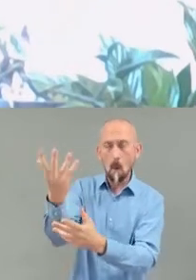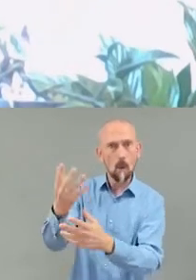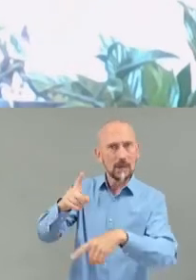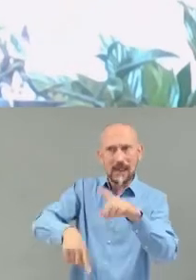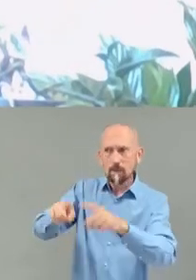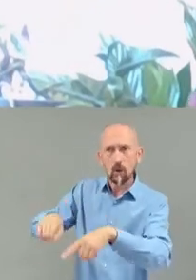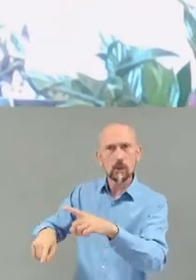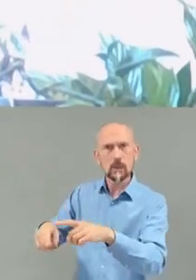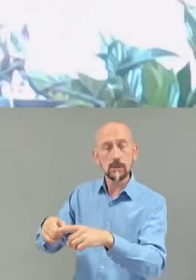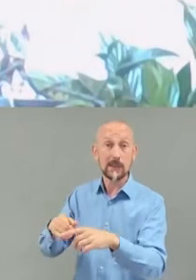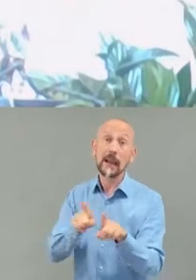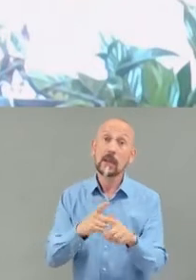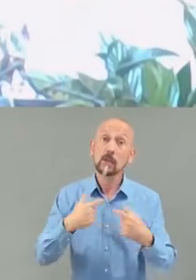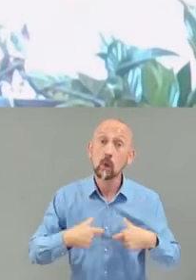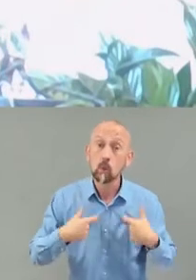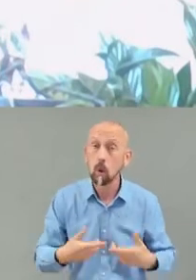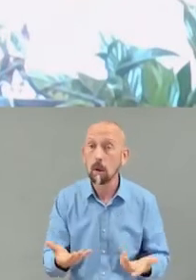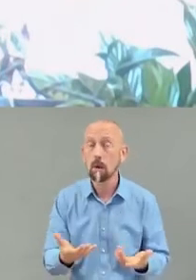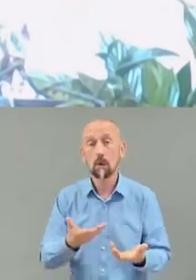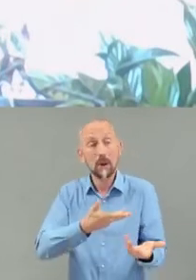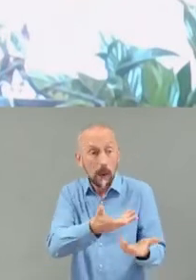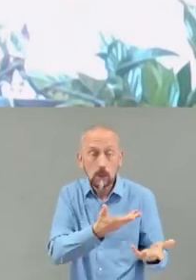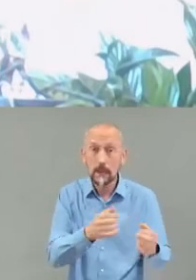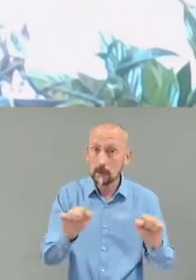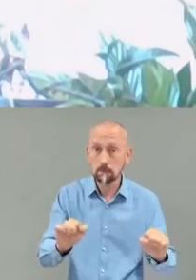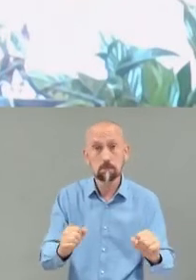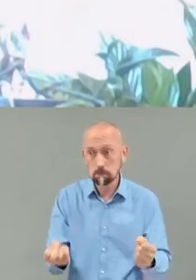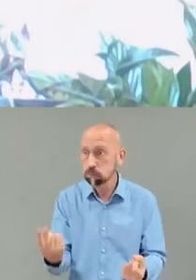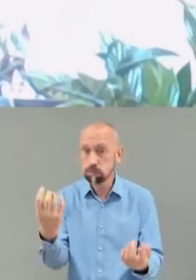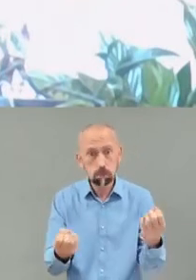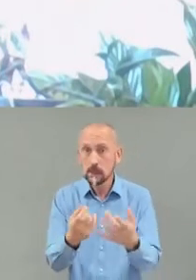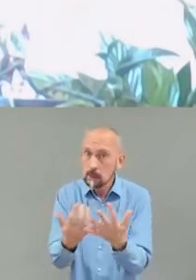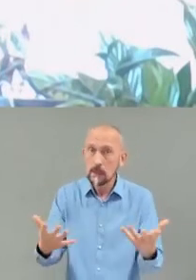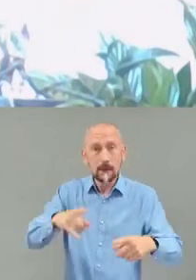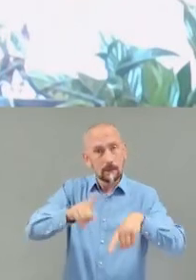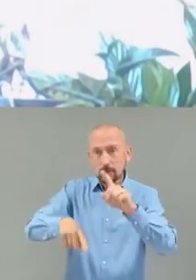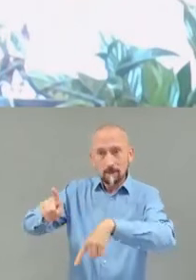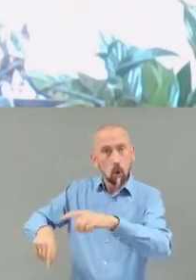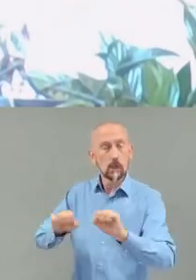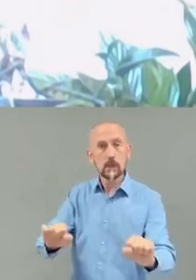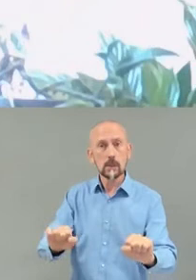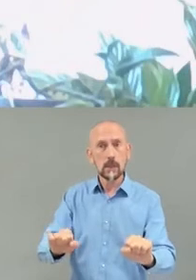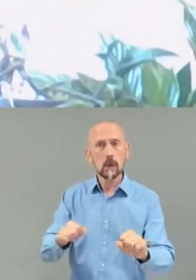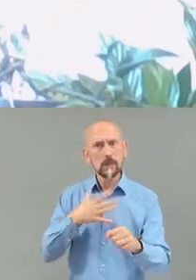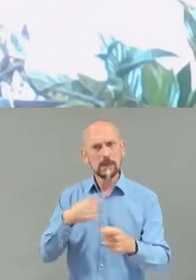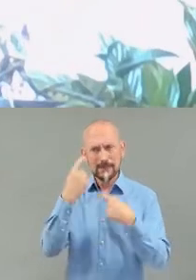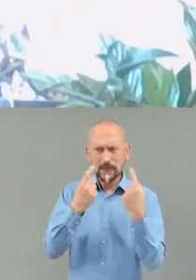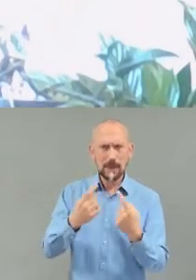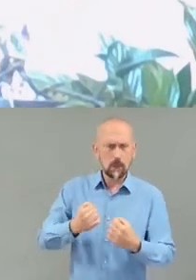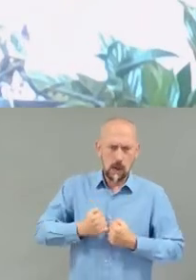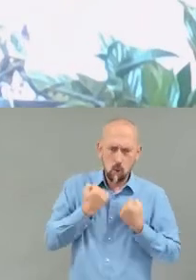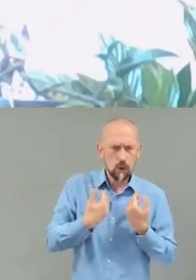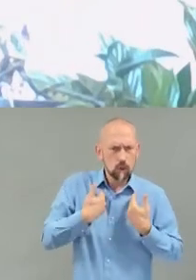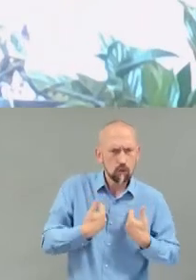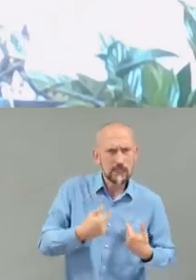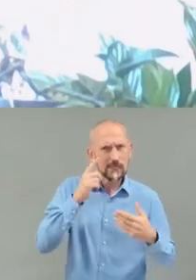as social work and counselling, and mining the riches of our own psychoanalytic approaches. We've